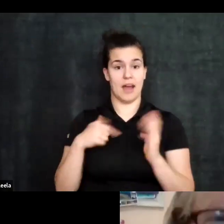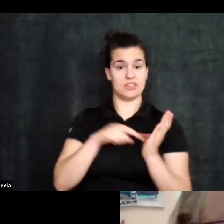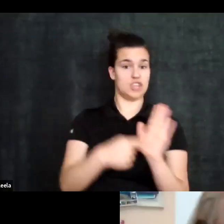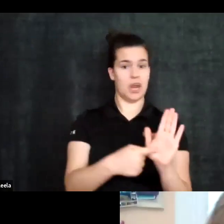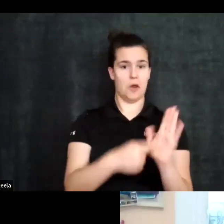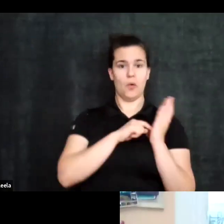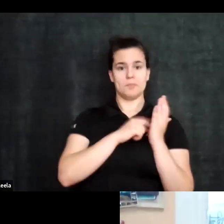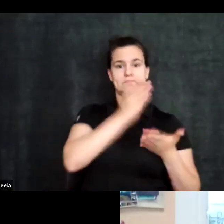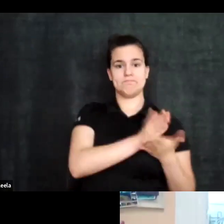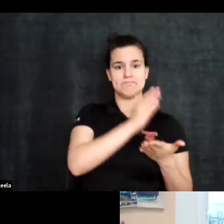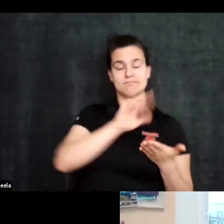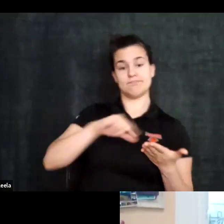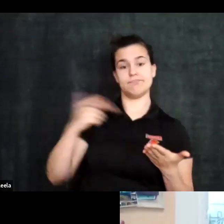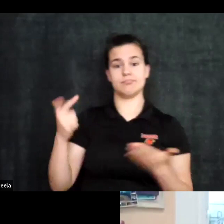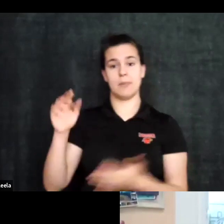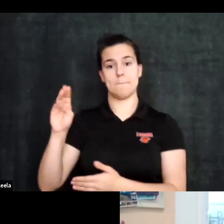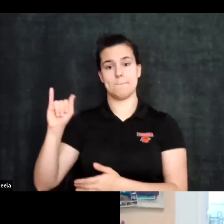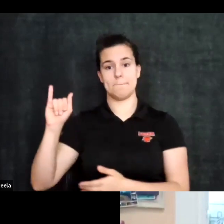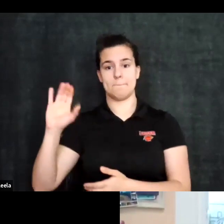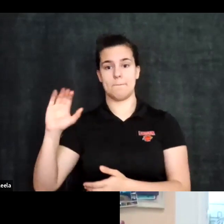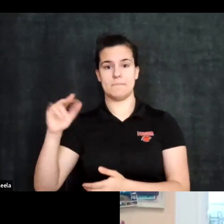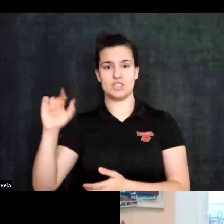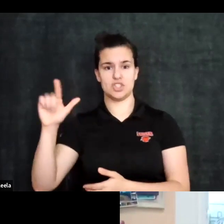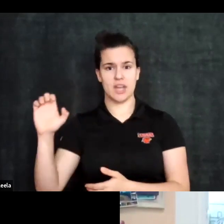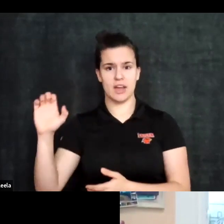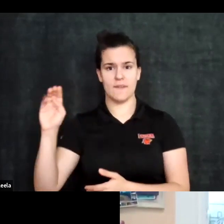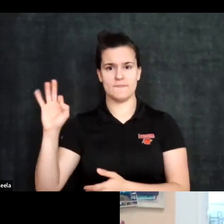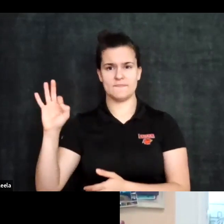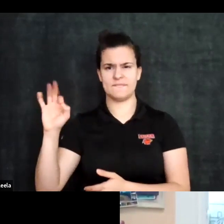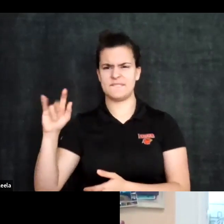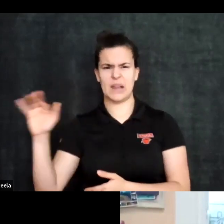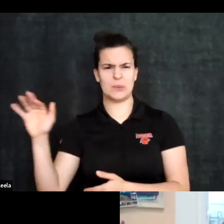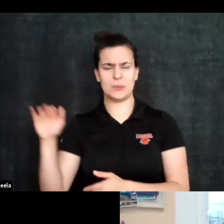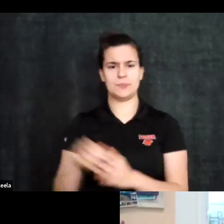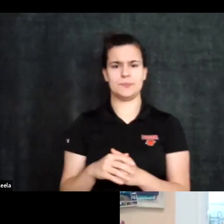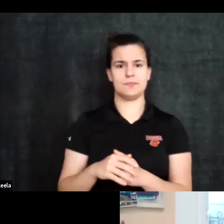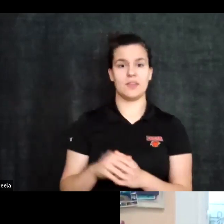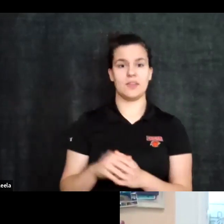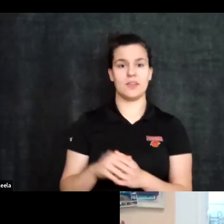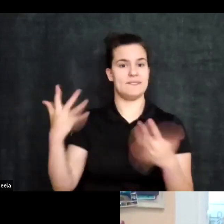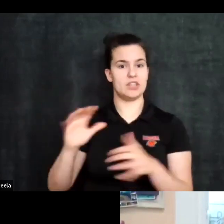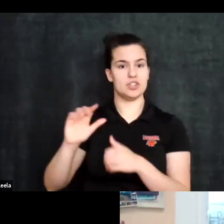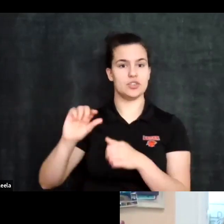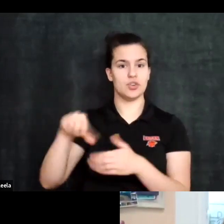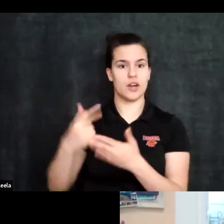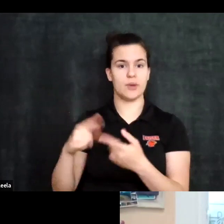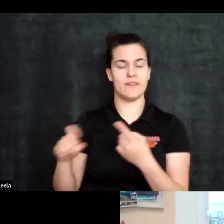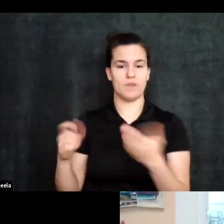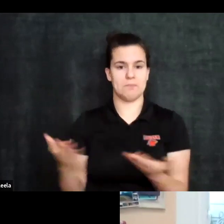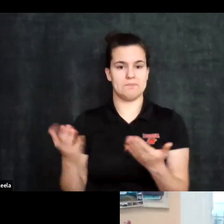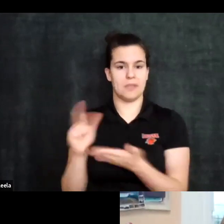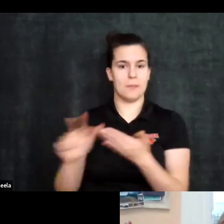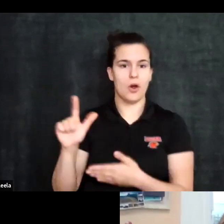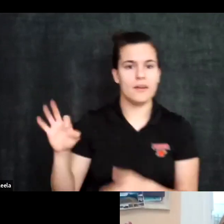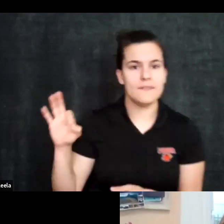it over to Michelle Falcon, who's the alumnus from Lamar University. Welcome, Michelle. Welcome, Liv. I mean, thank you. Thank